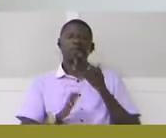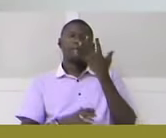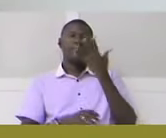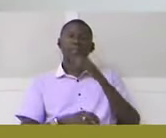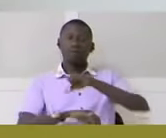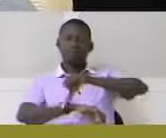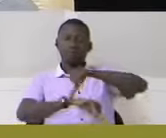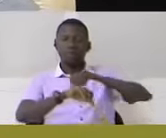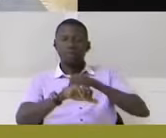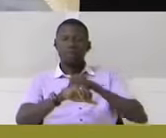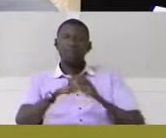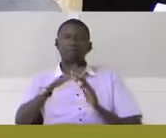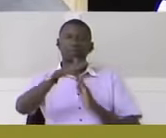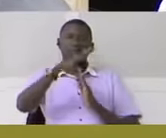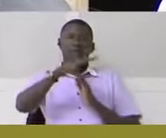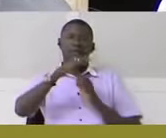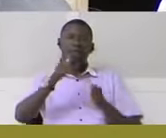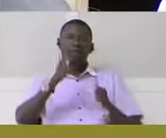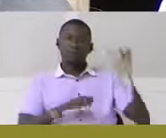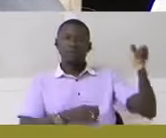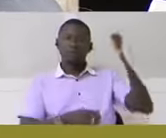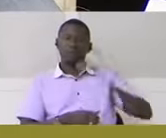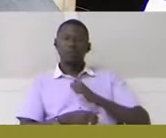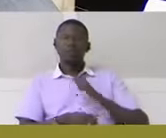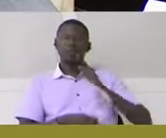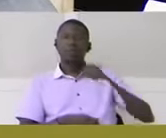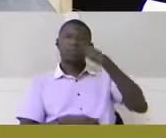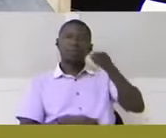5 minute suspension and then bring in the next